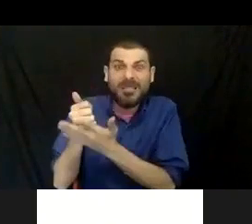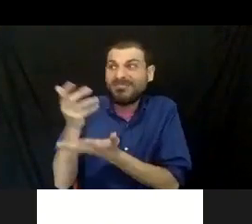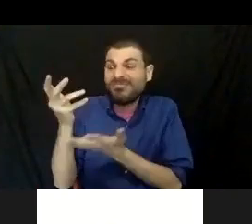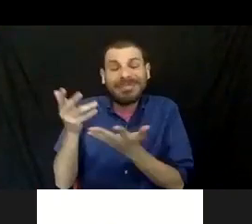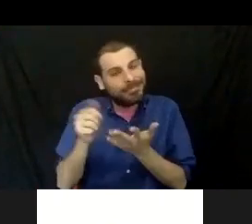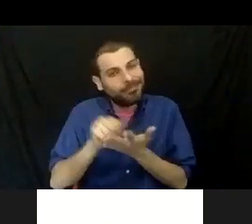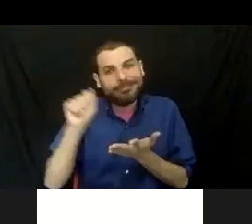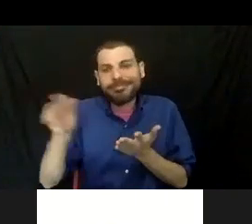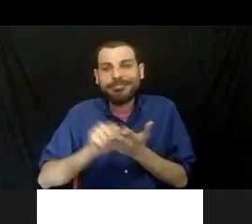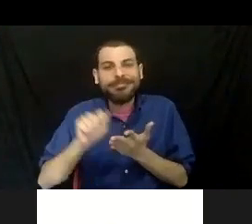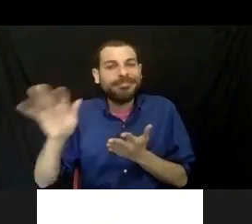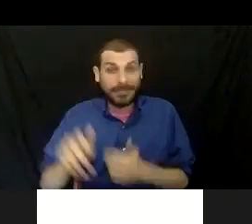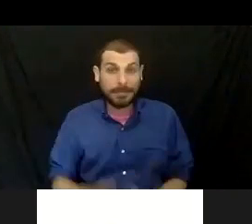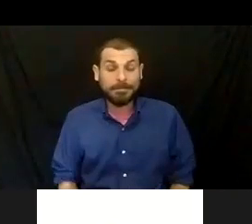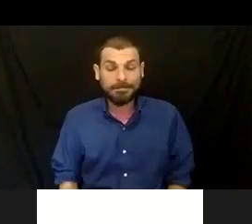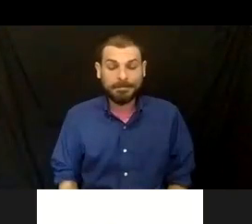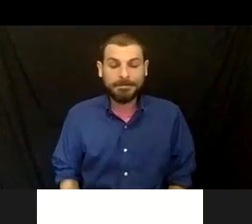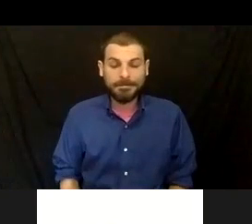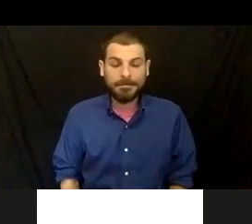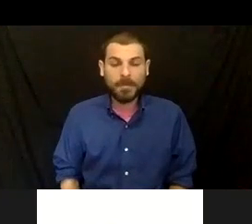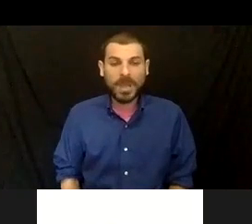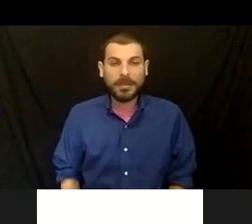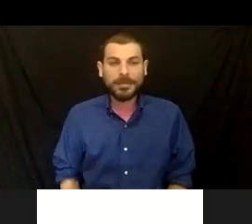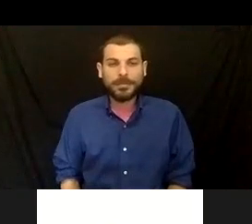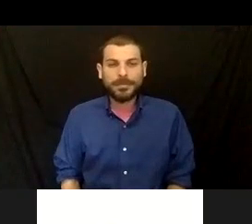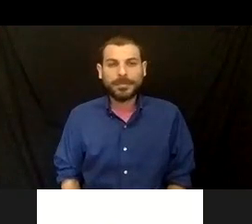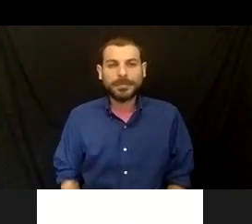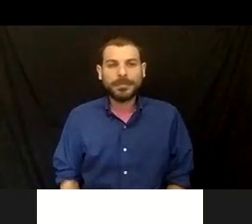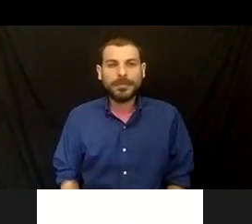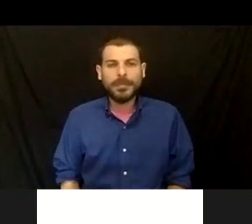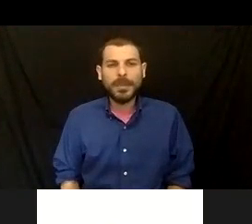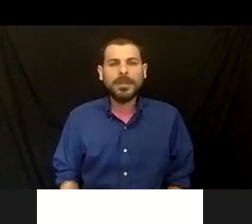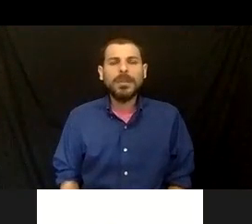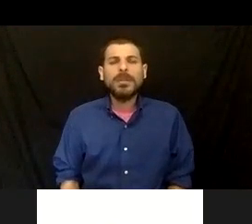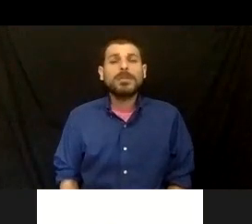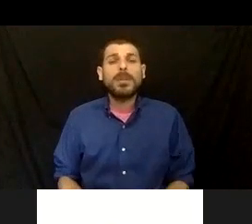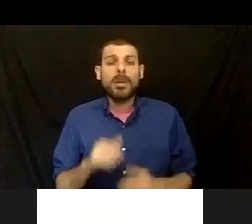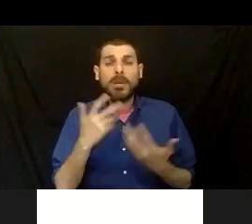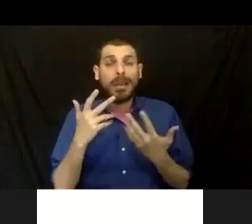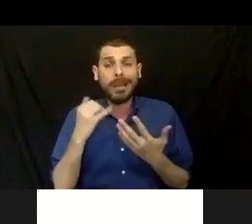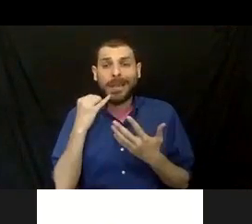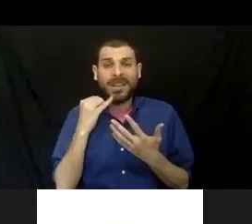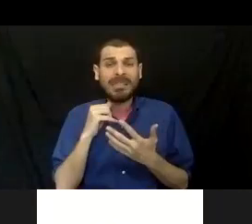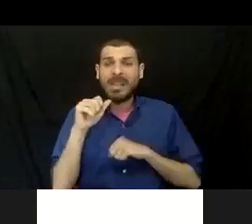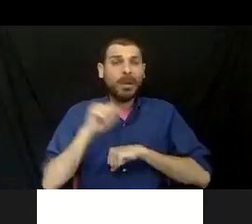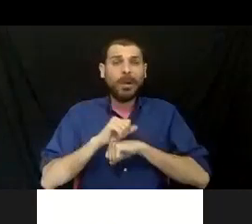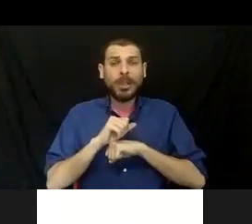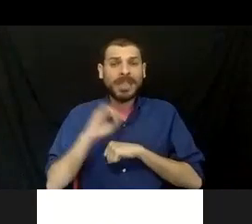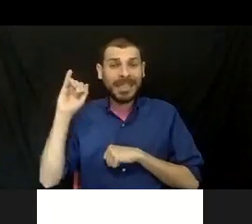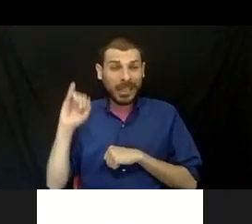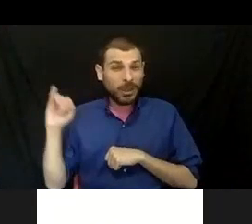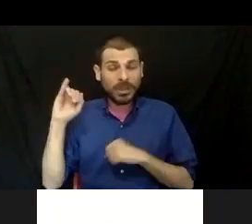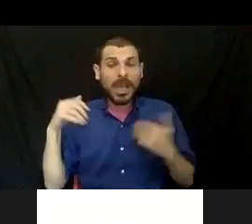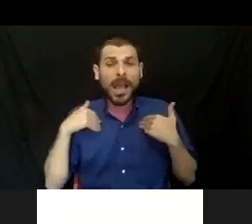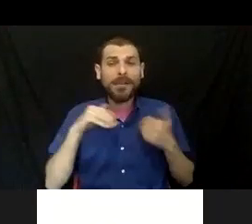So just general overview of unemployment insurance. It's a cooperative state and federal program.